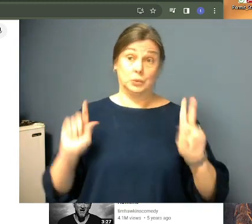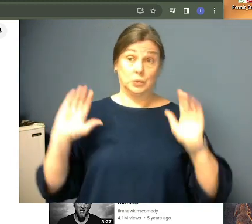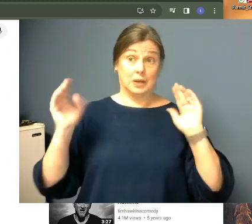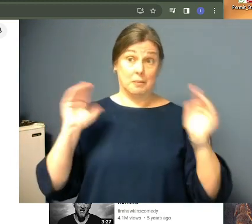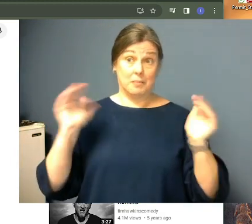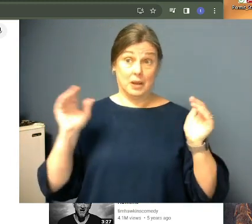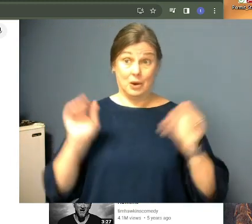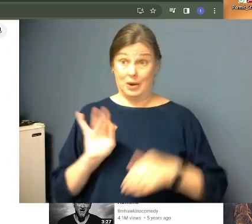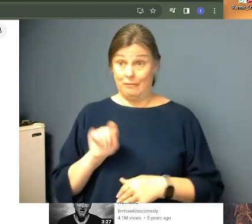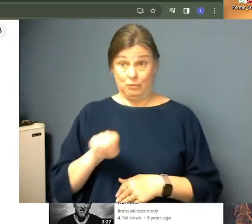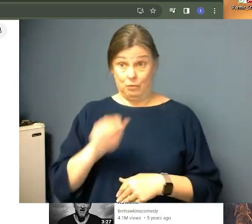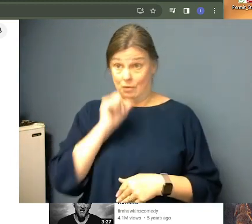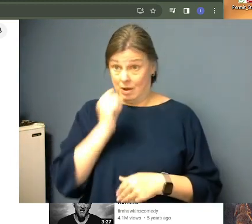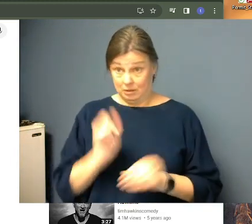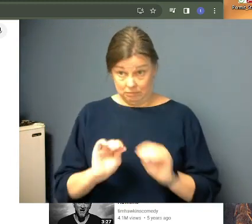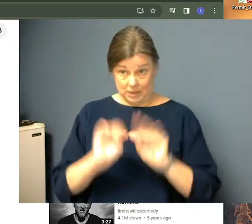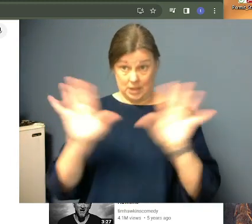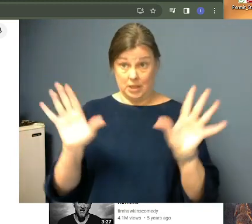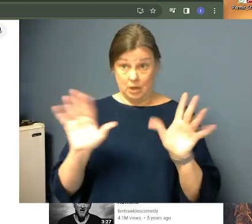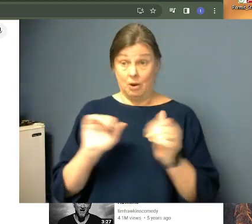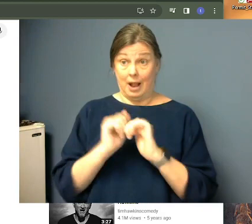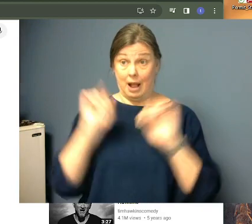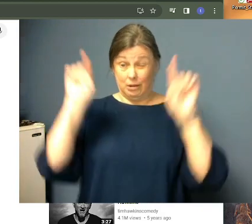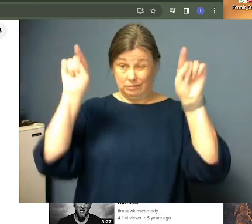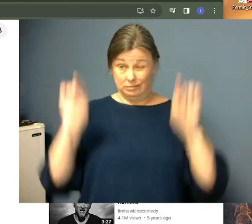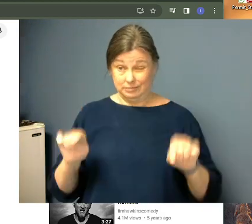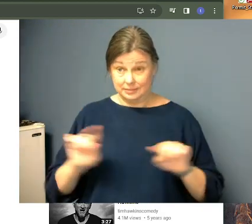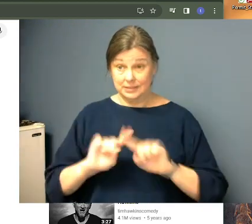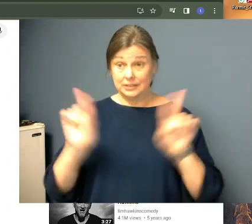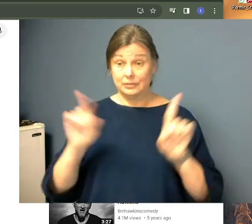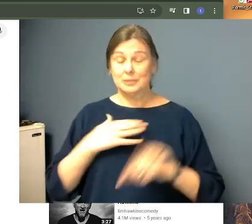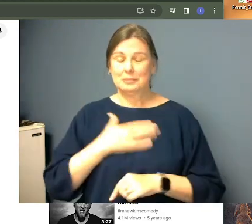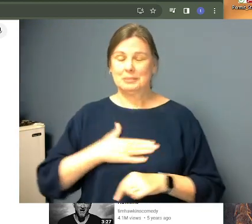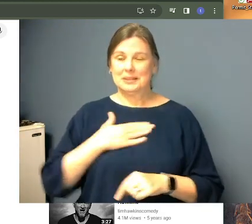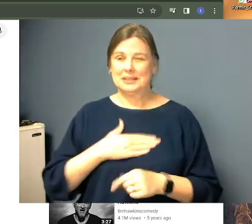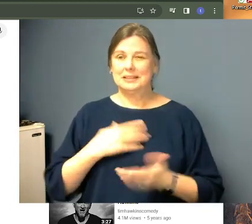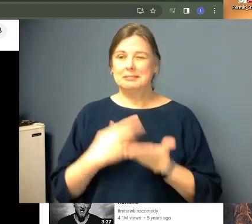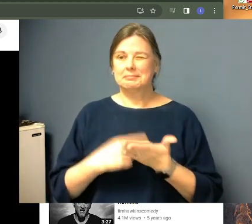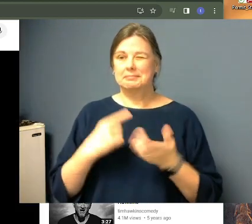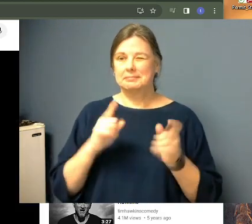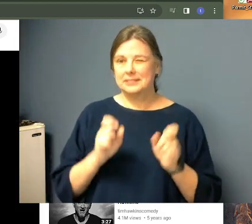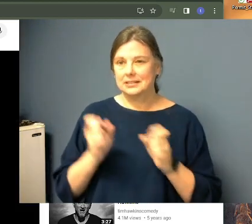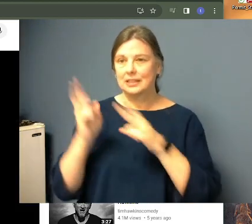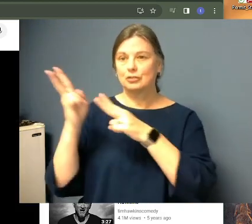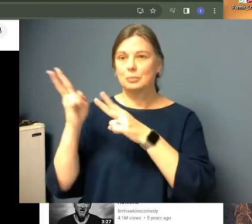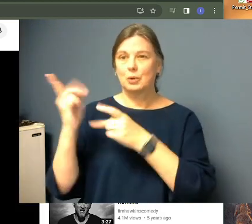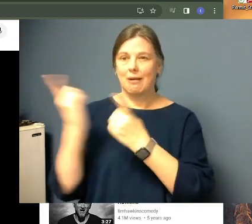of those connections are, put those in the discussion board. Take care.